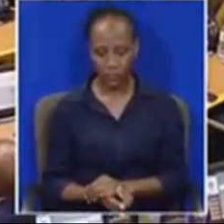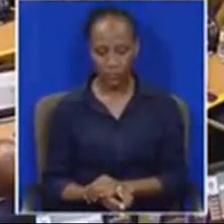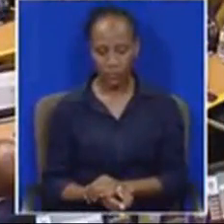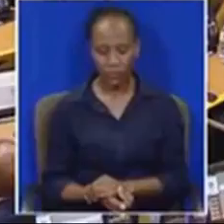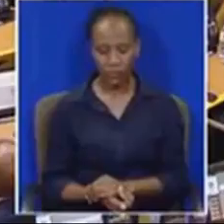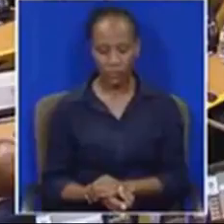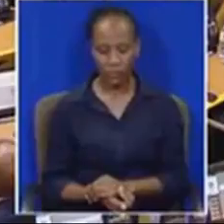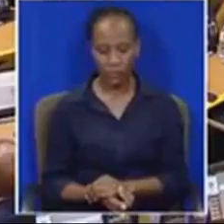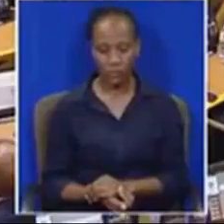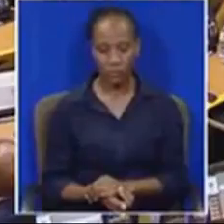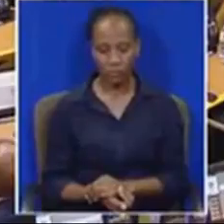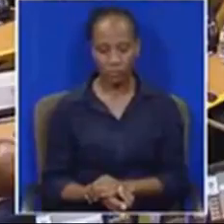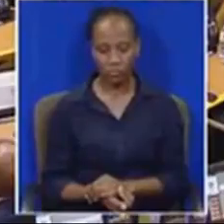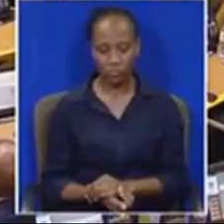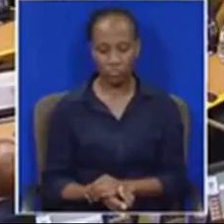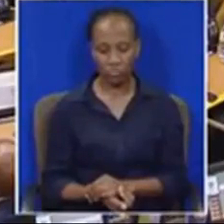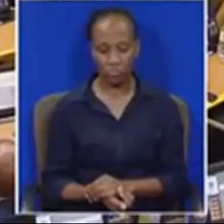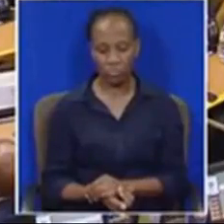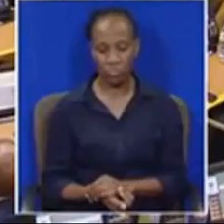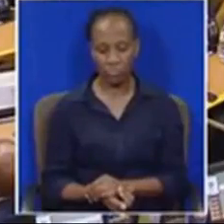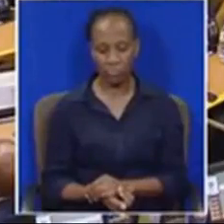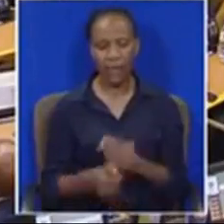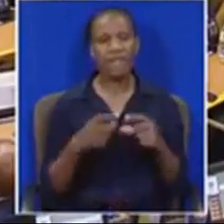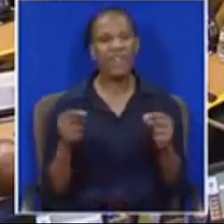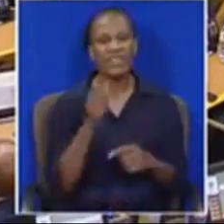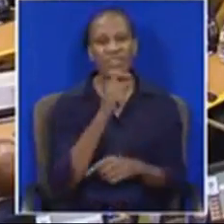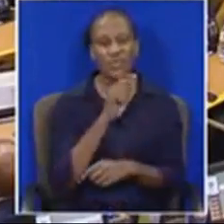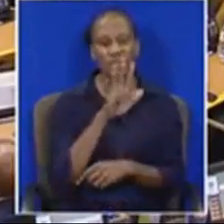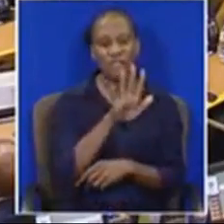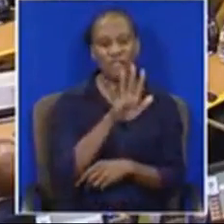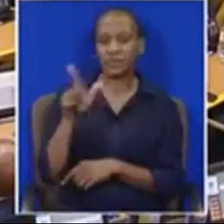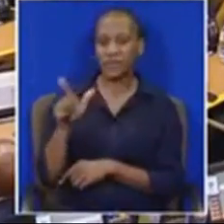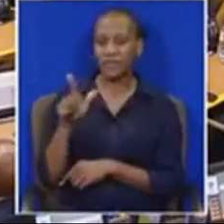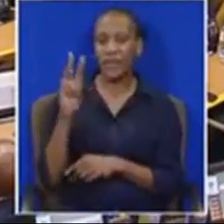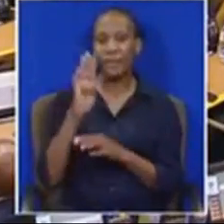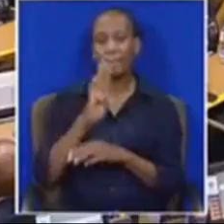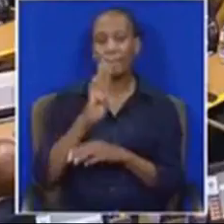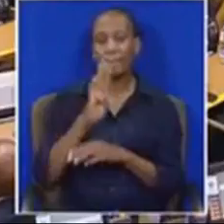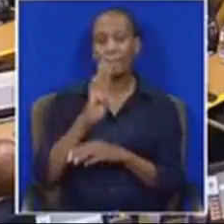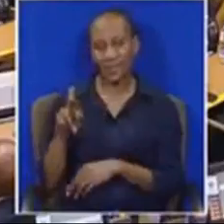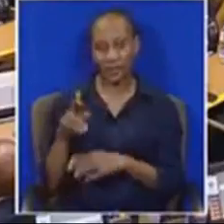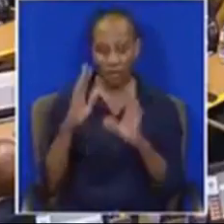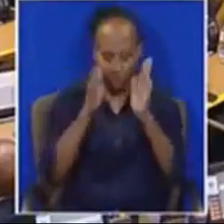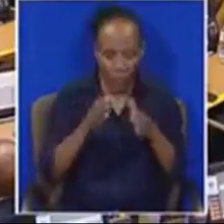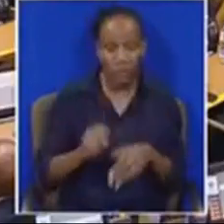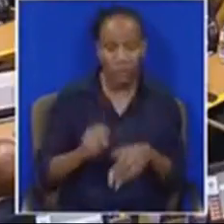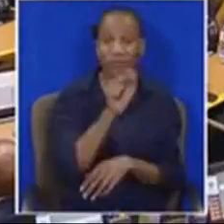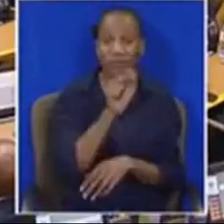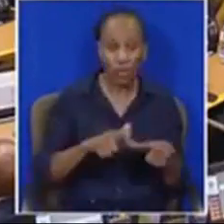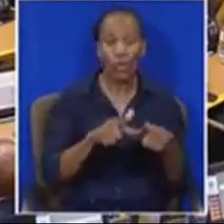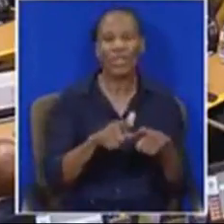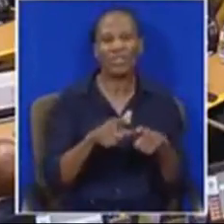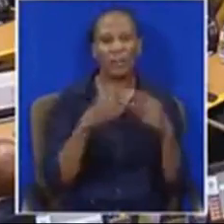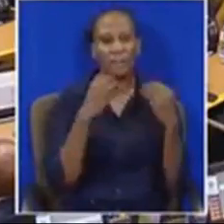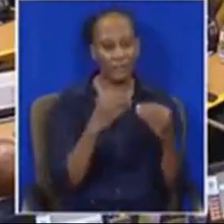We have already spent 57 billion rand on locally produced goods that